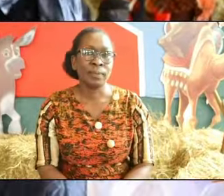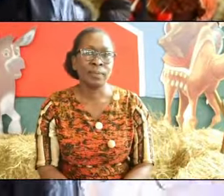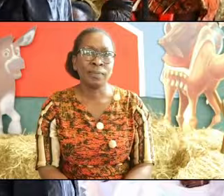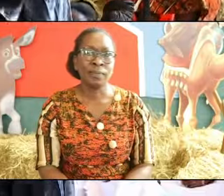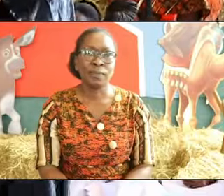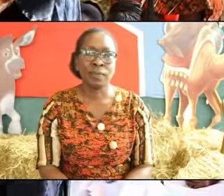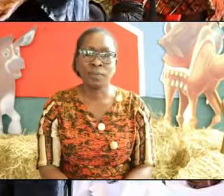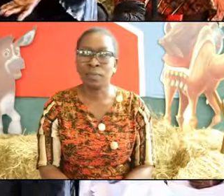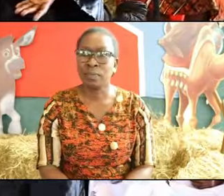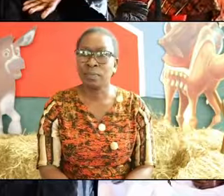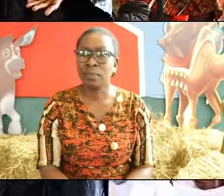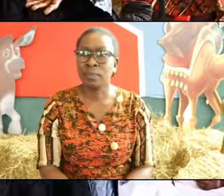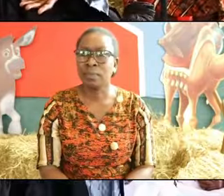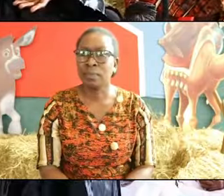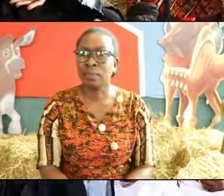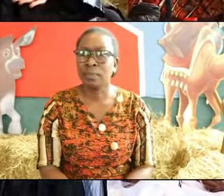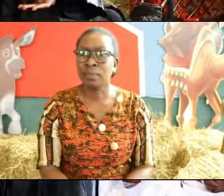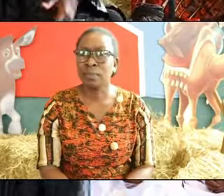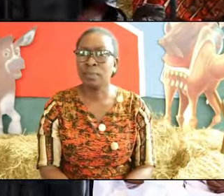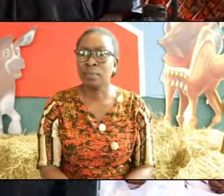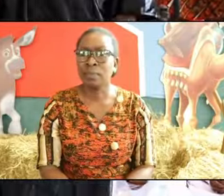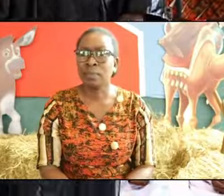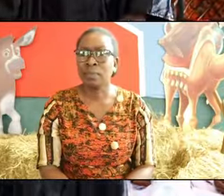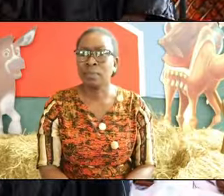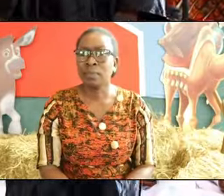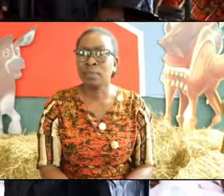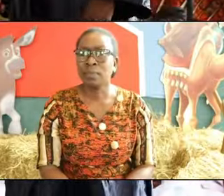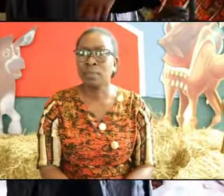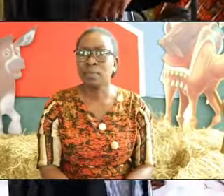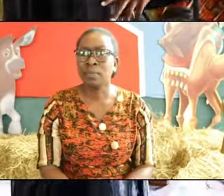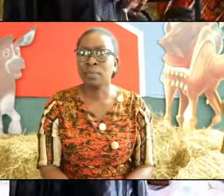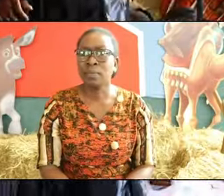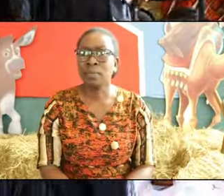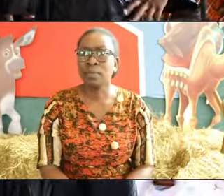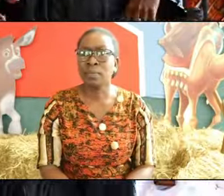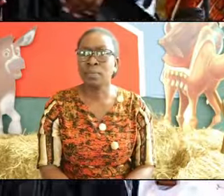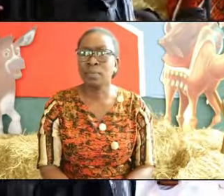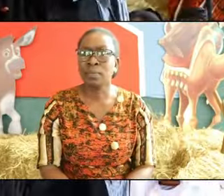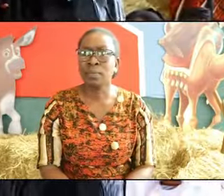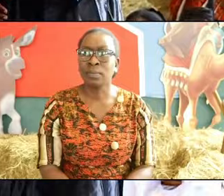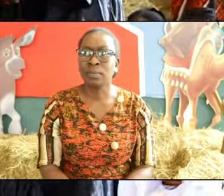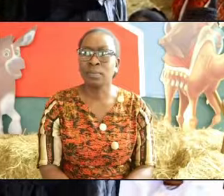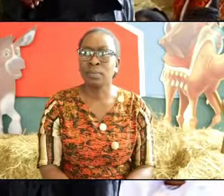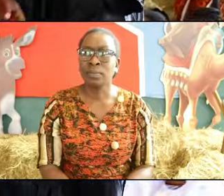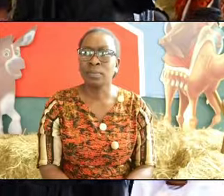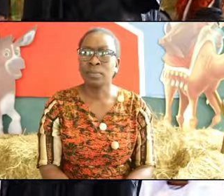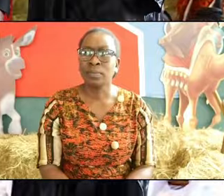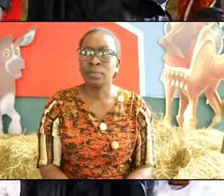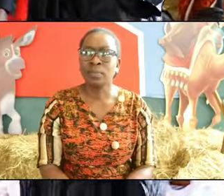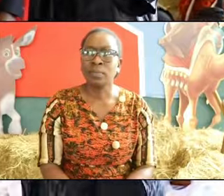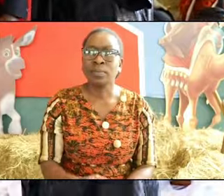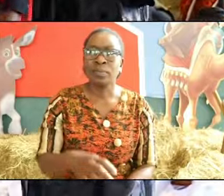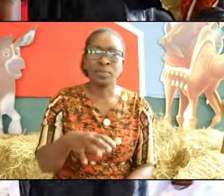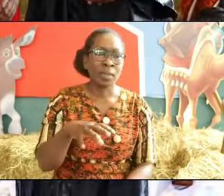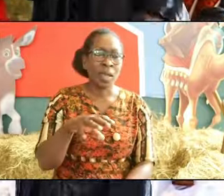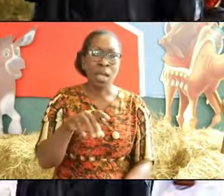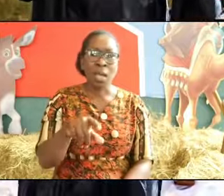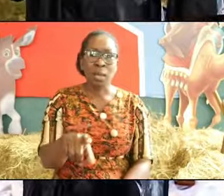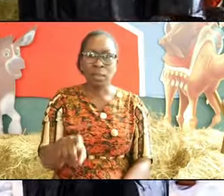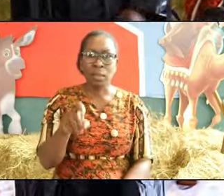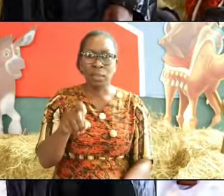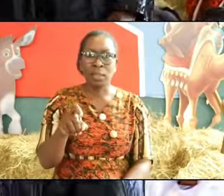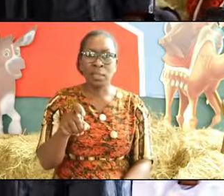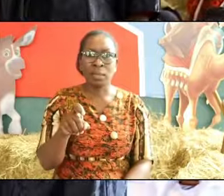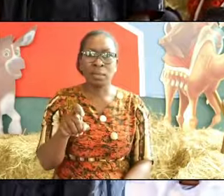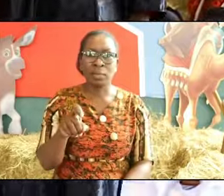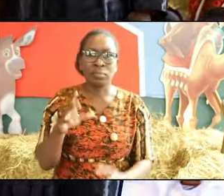The stakes are high. I know. He won the battle in the wilderness. And every other battle since then. I don't need a reminder. And he